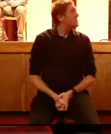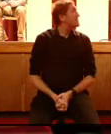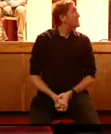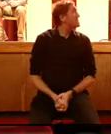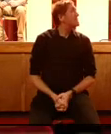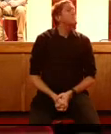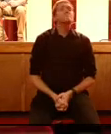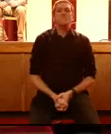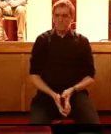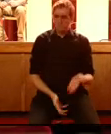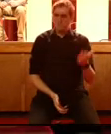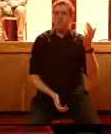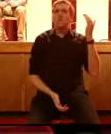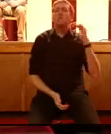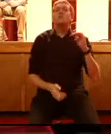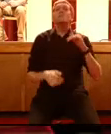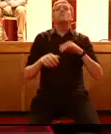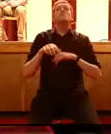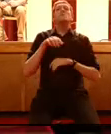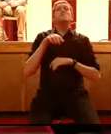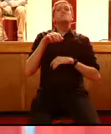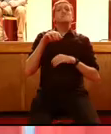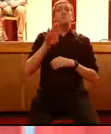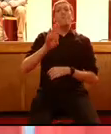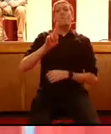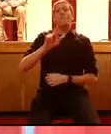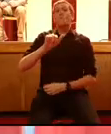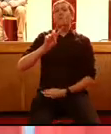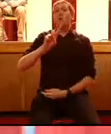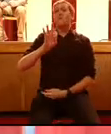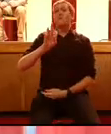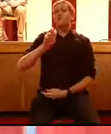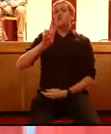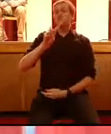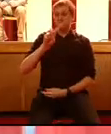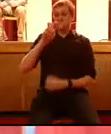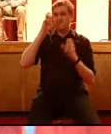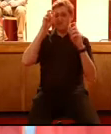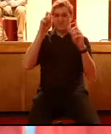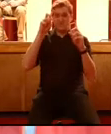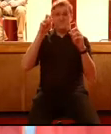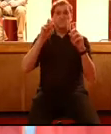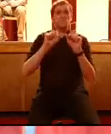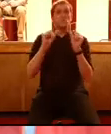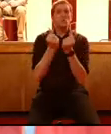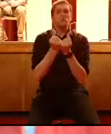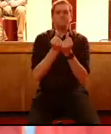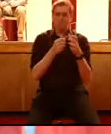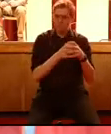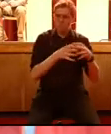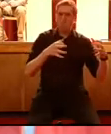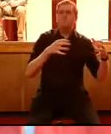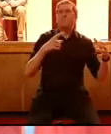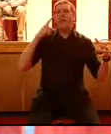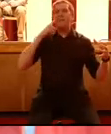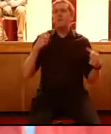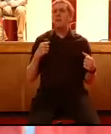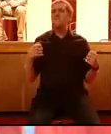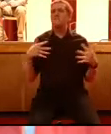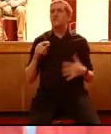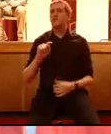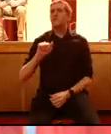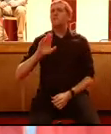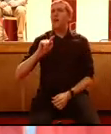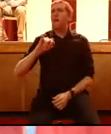The Bradford Education Association has grown, and I believe that they have done so with a fear tactic. I know that people have